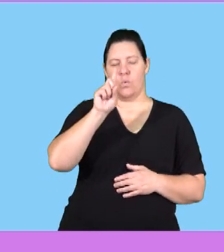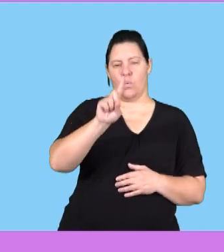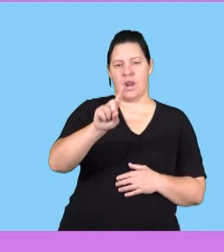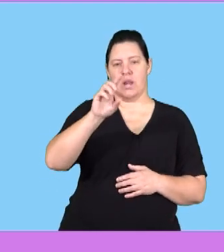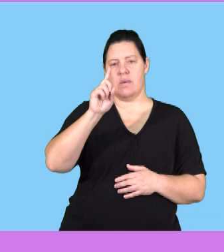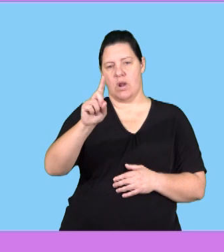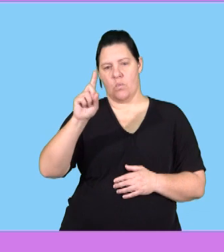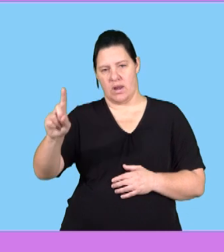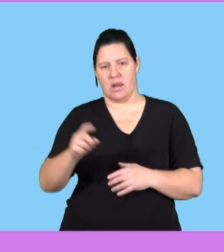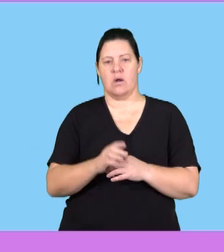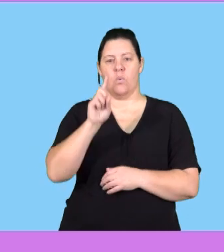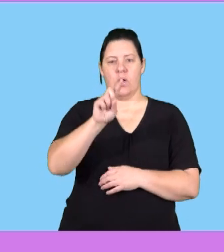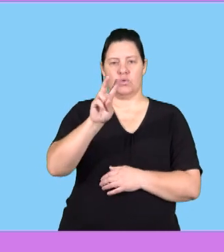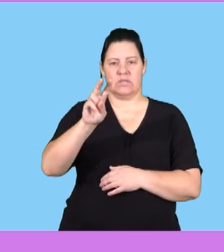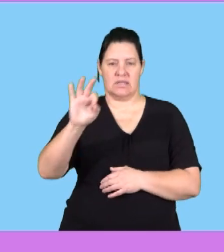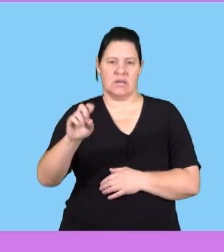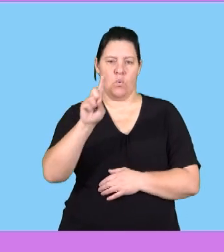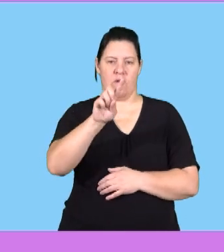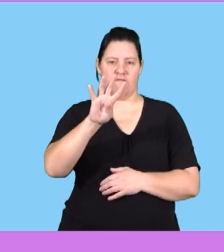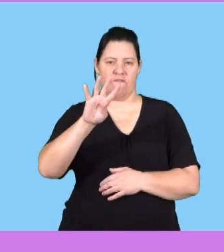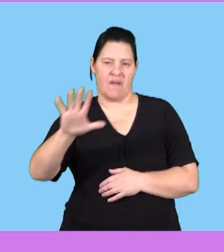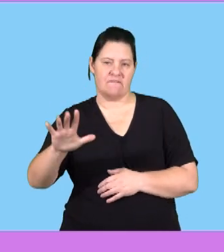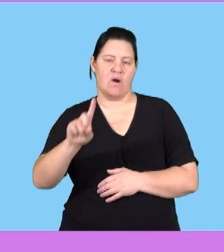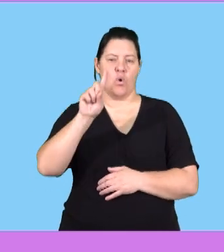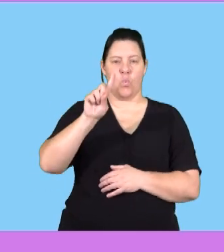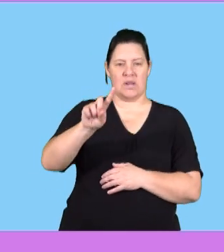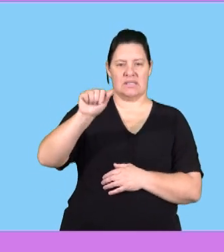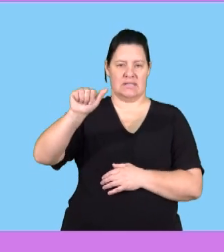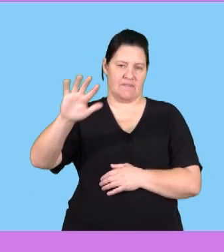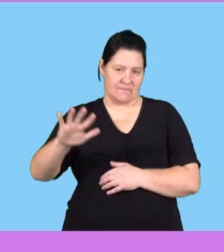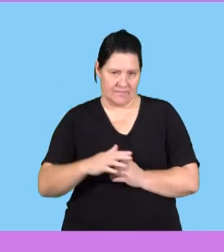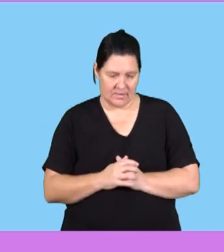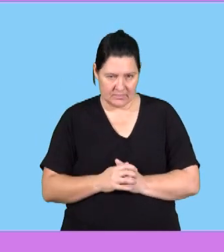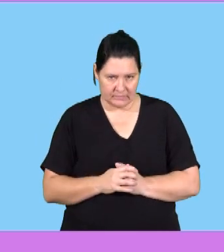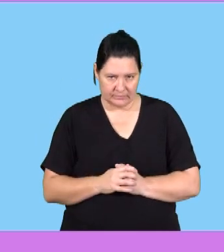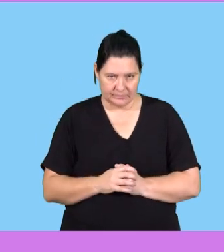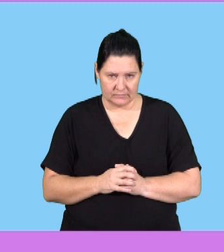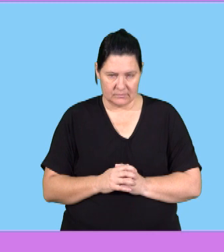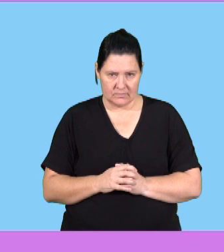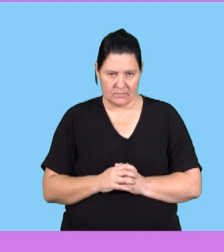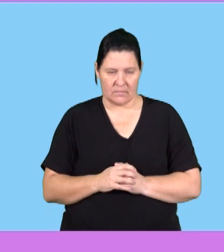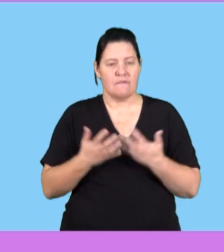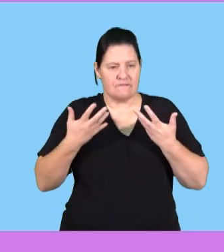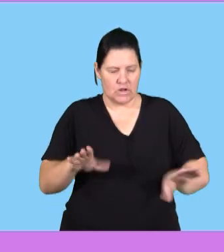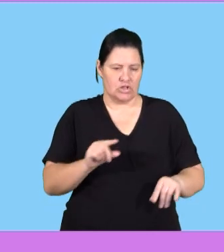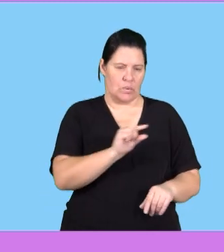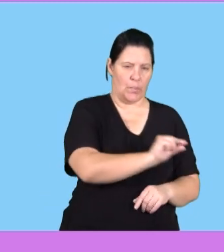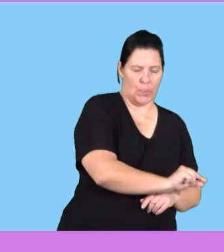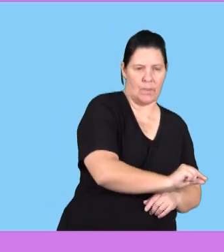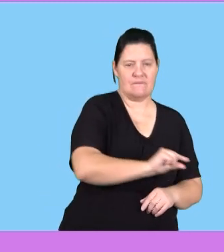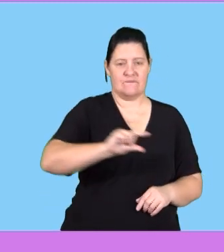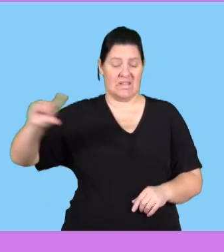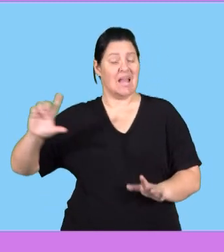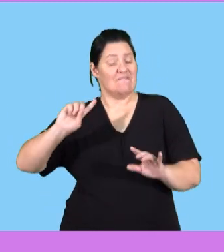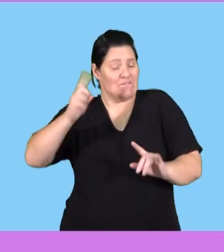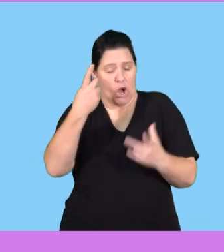101, 111, 123, 145, 165, already from small